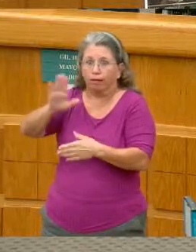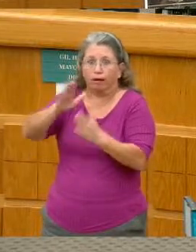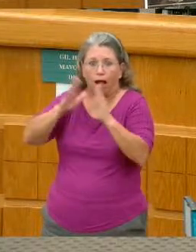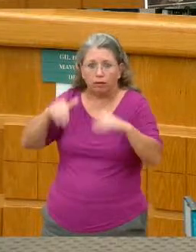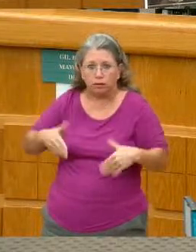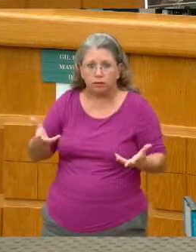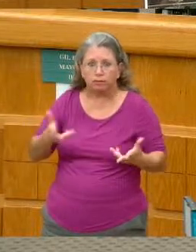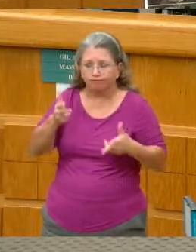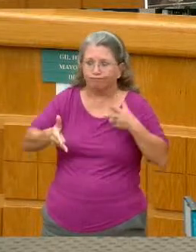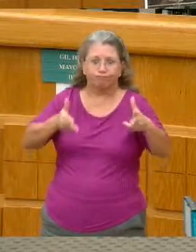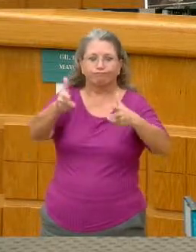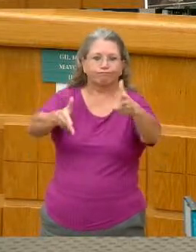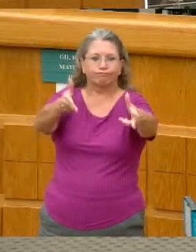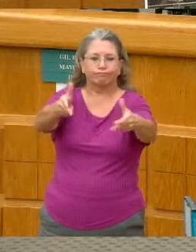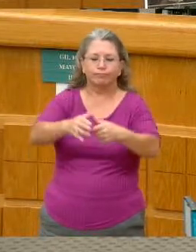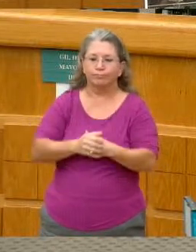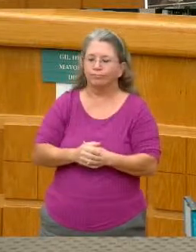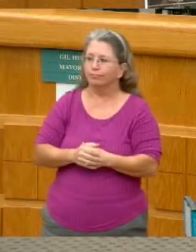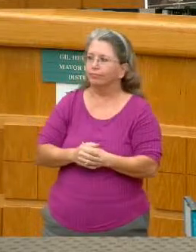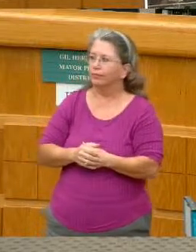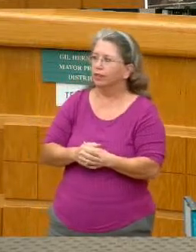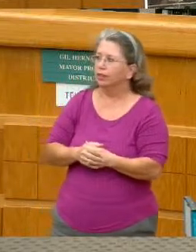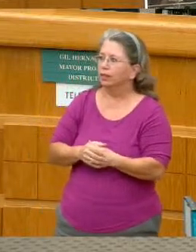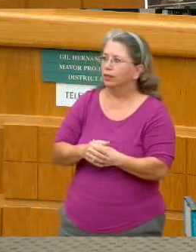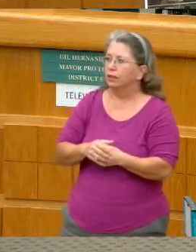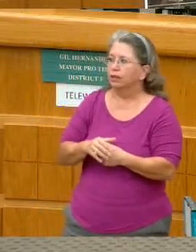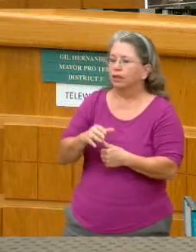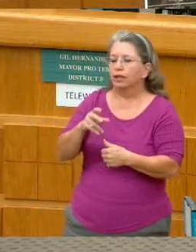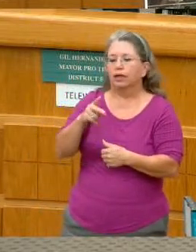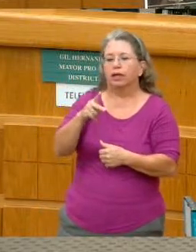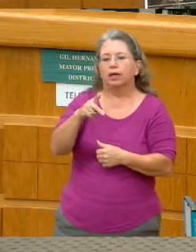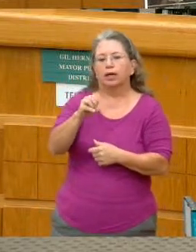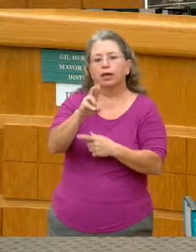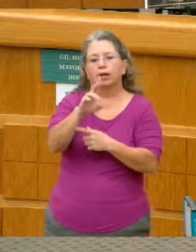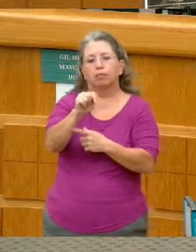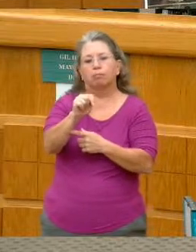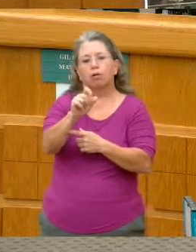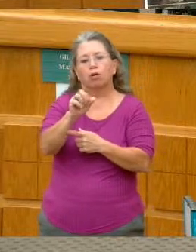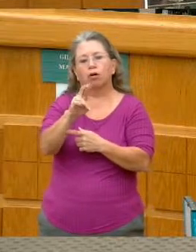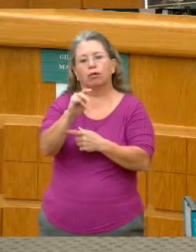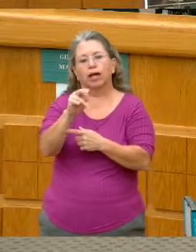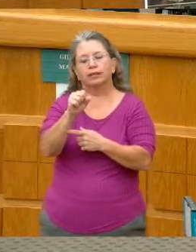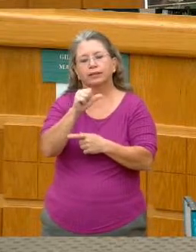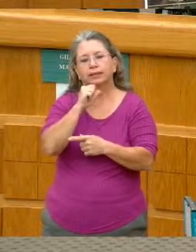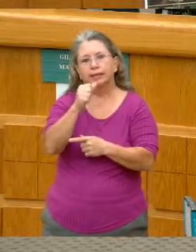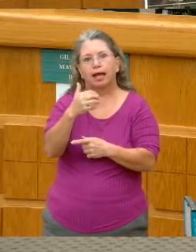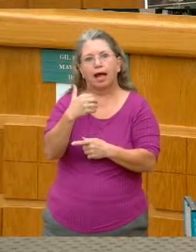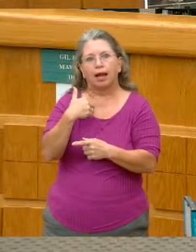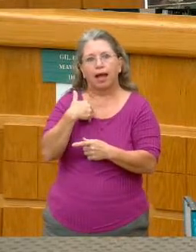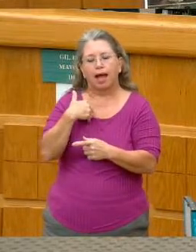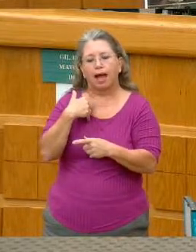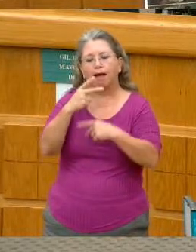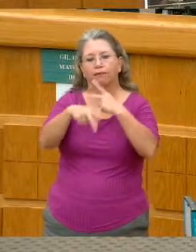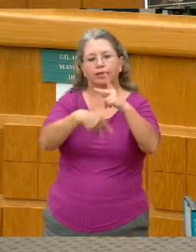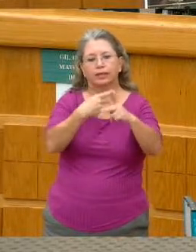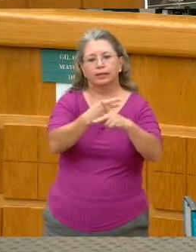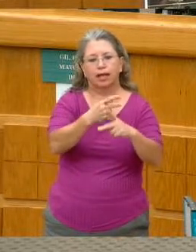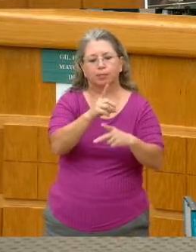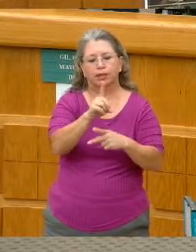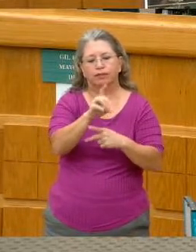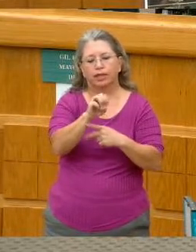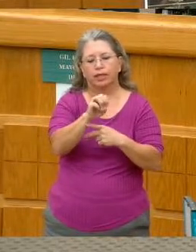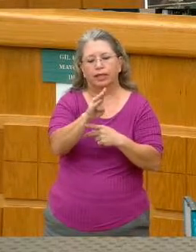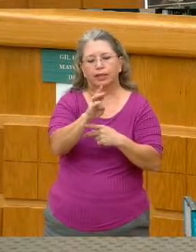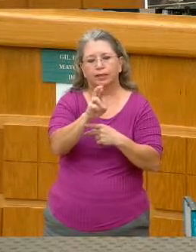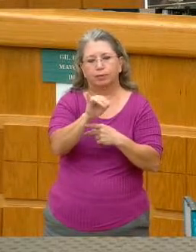did not have the type of debris that we experienced further down the beach or